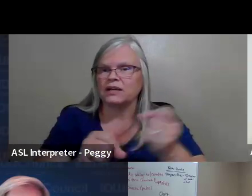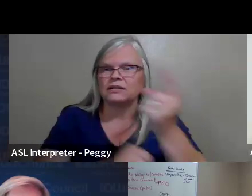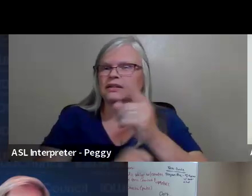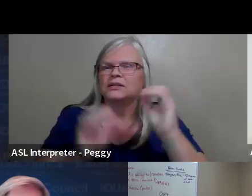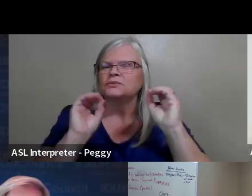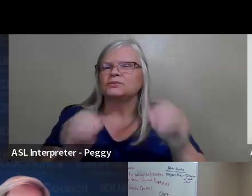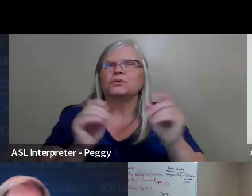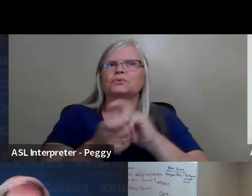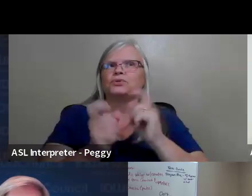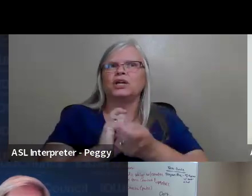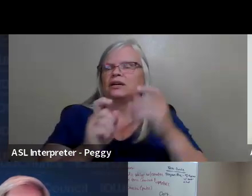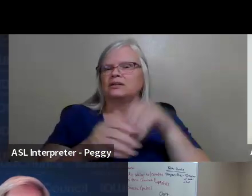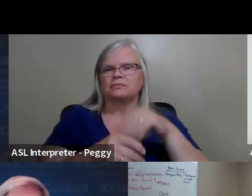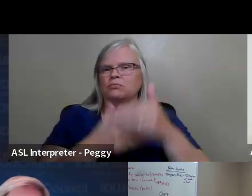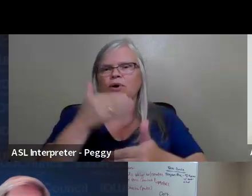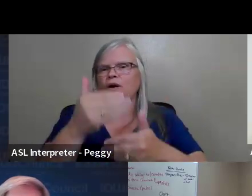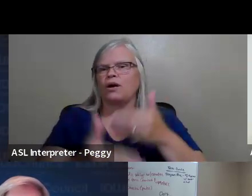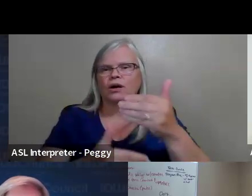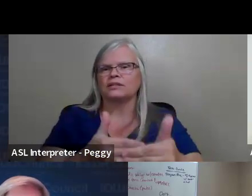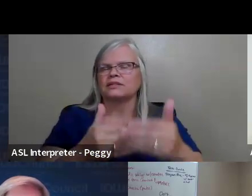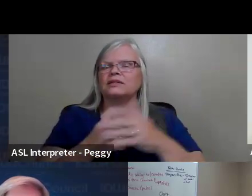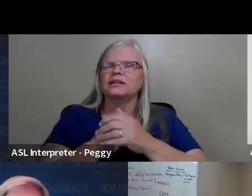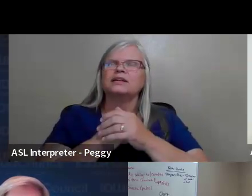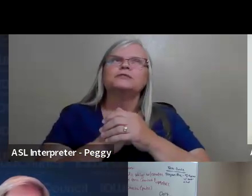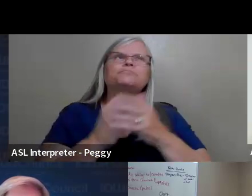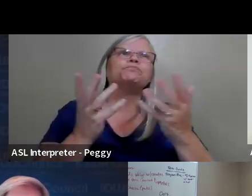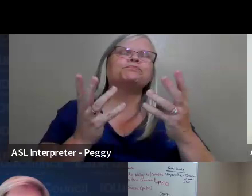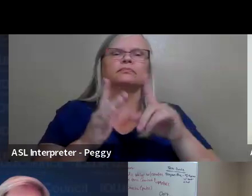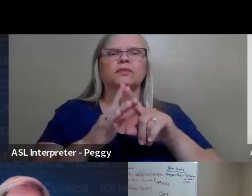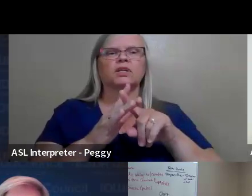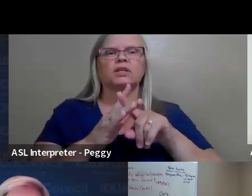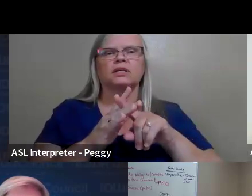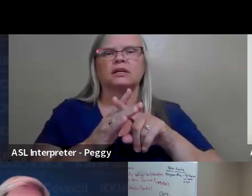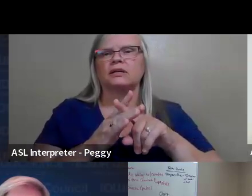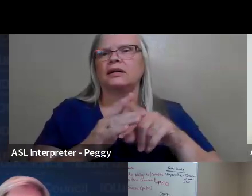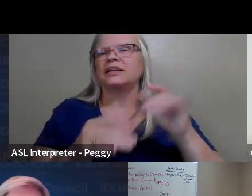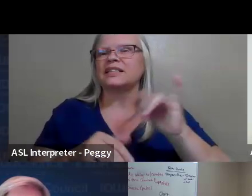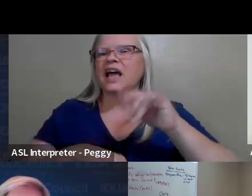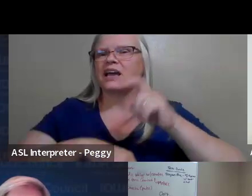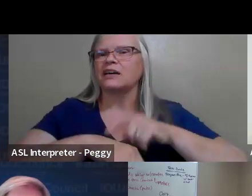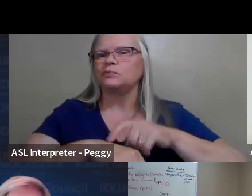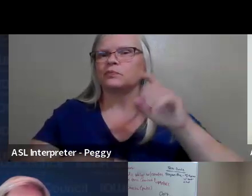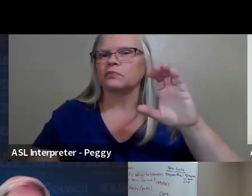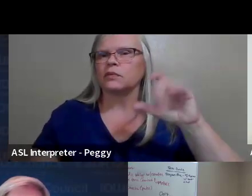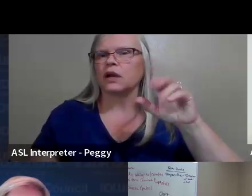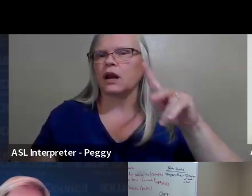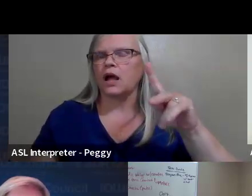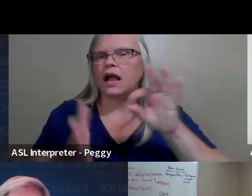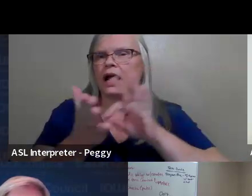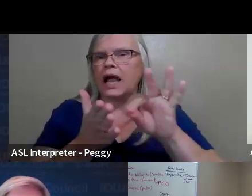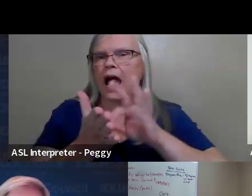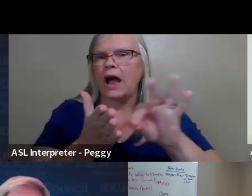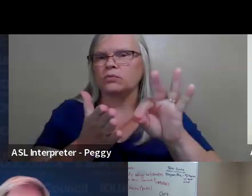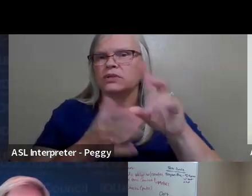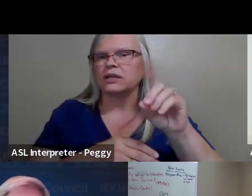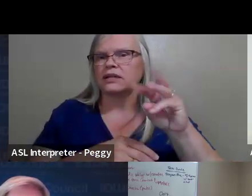to the process. It sort of starts a countdown clock for us. So if you continue to not vote